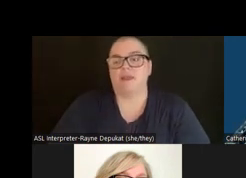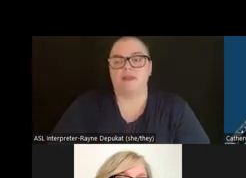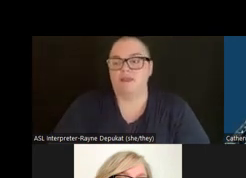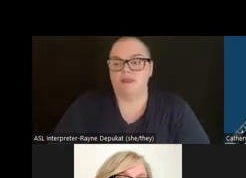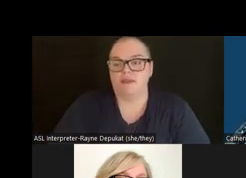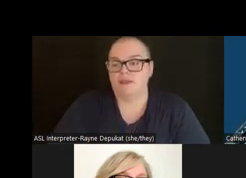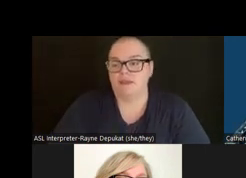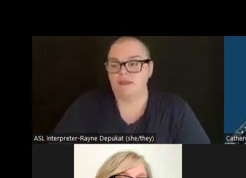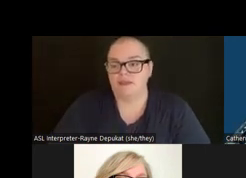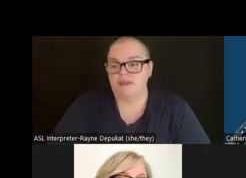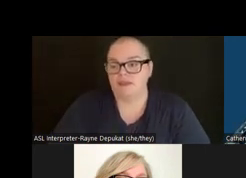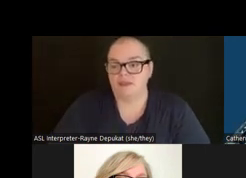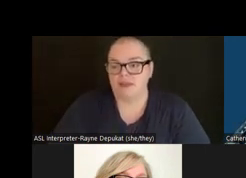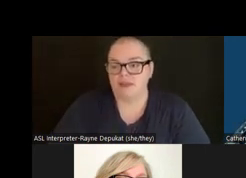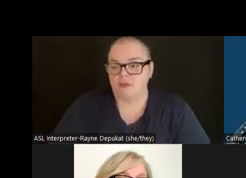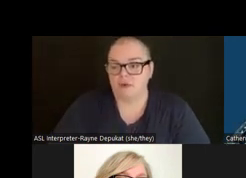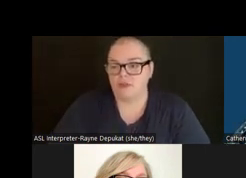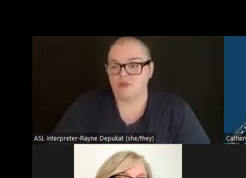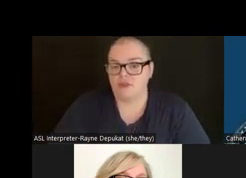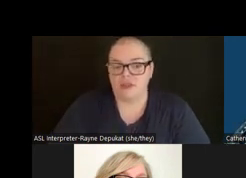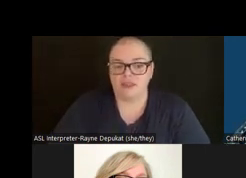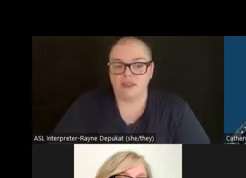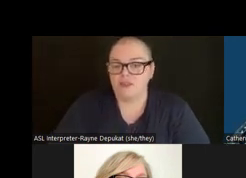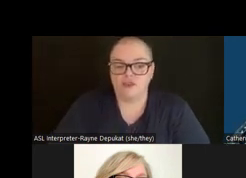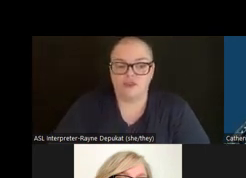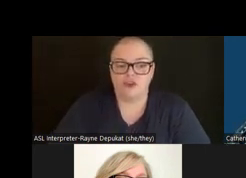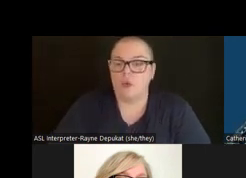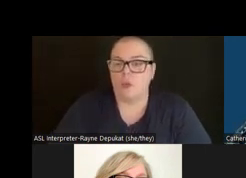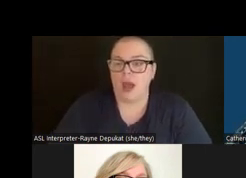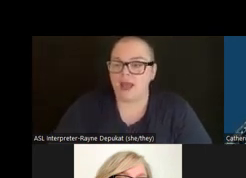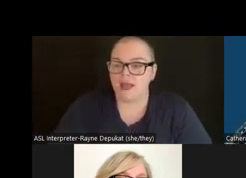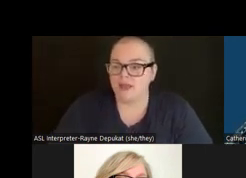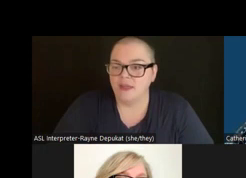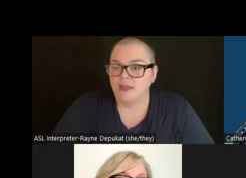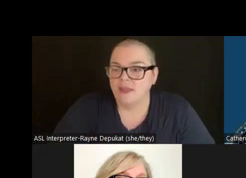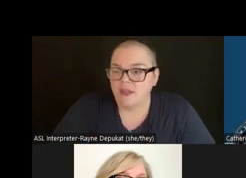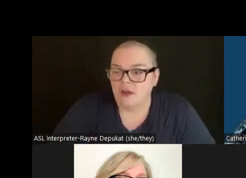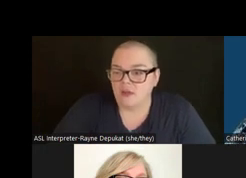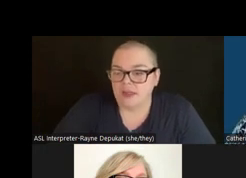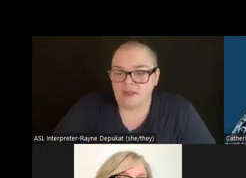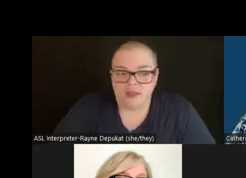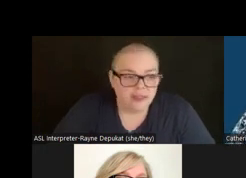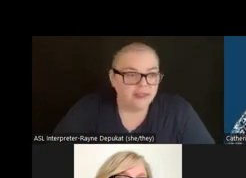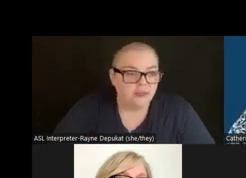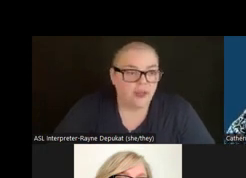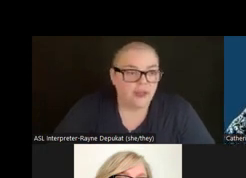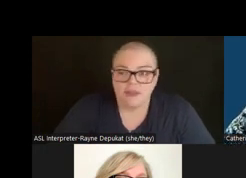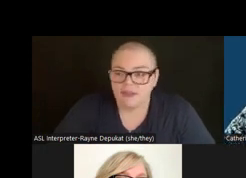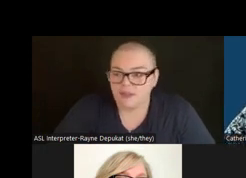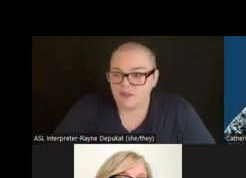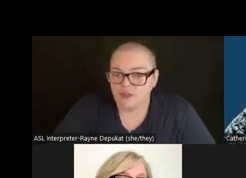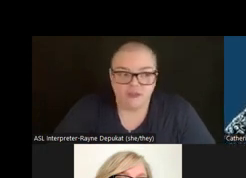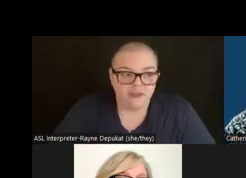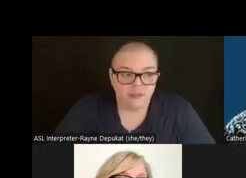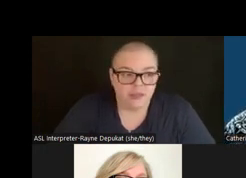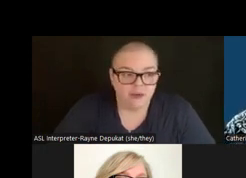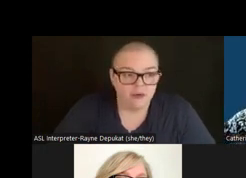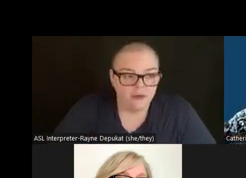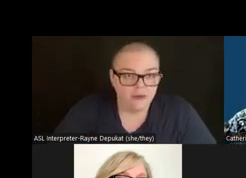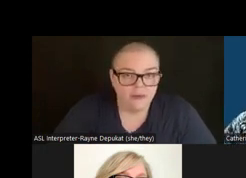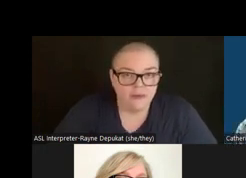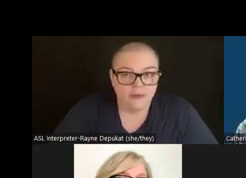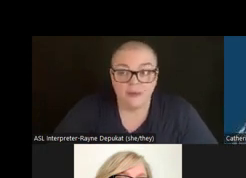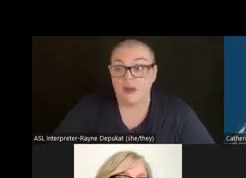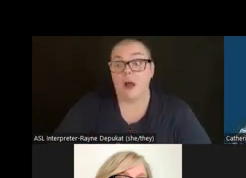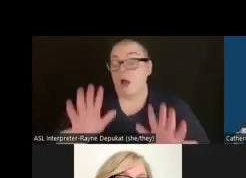to cut these things, or it's just, this just go away? Like the list, or can these things just disappear? That's